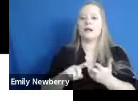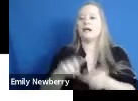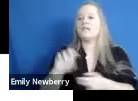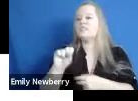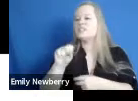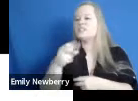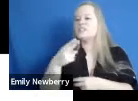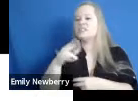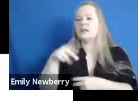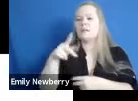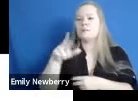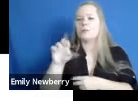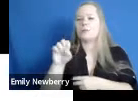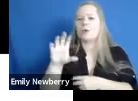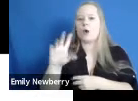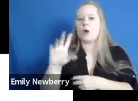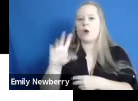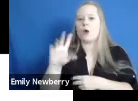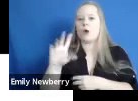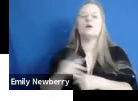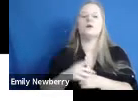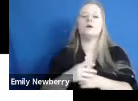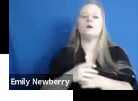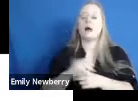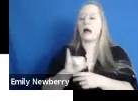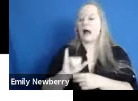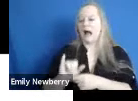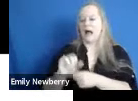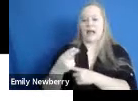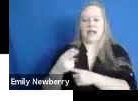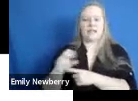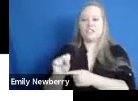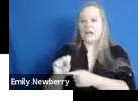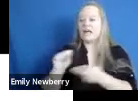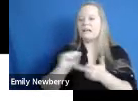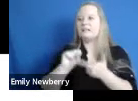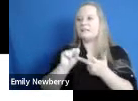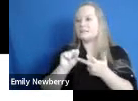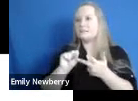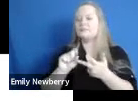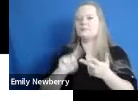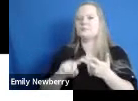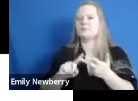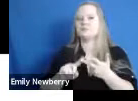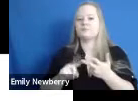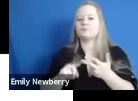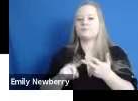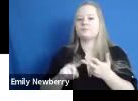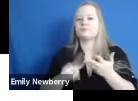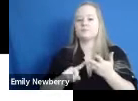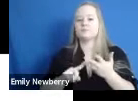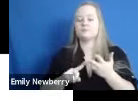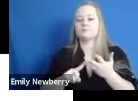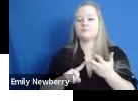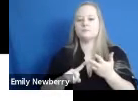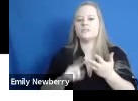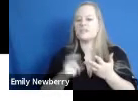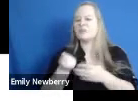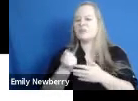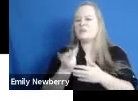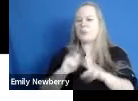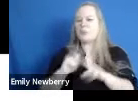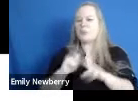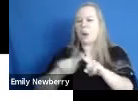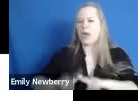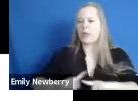the IHS in Shiprock, and several other, Dene